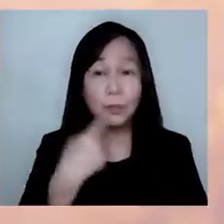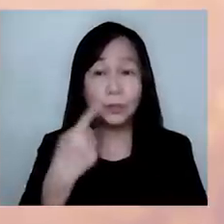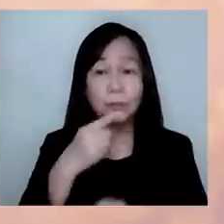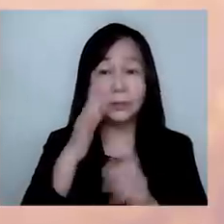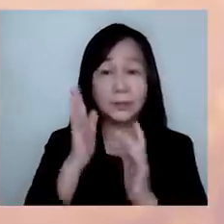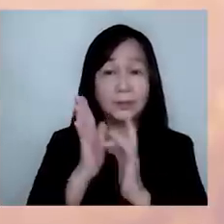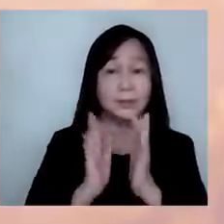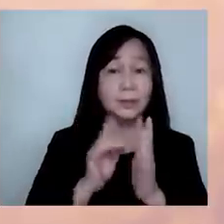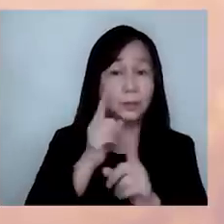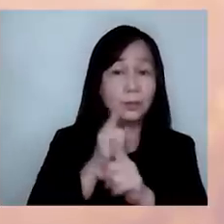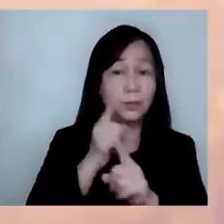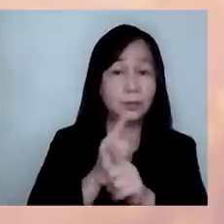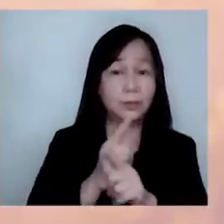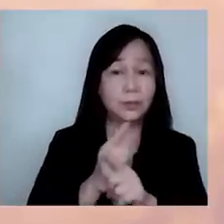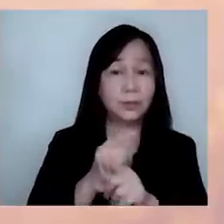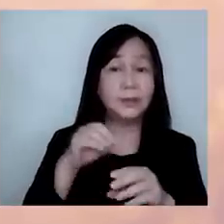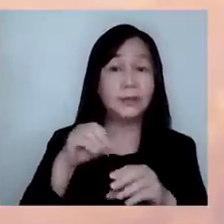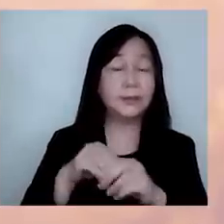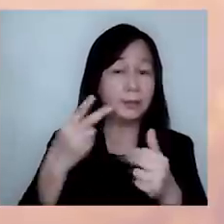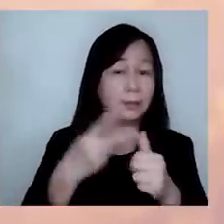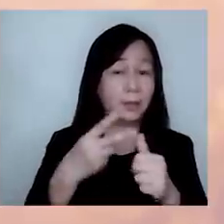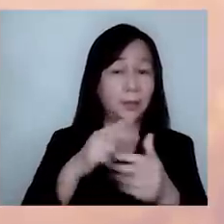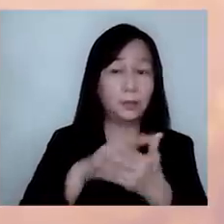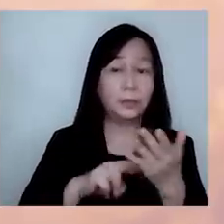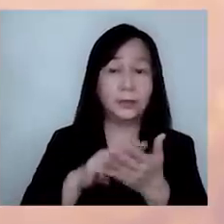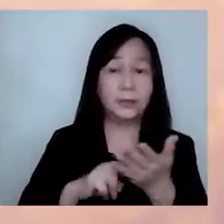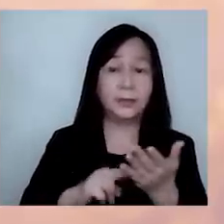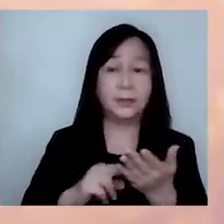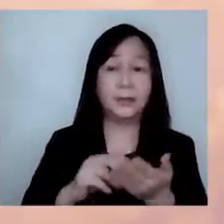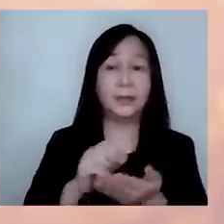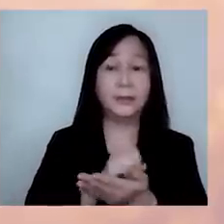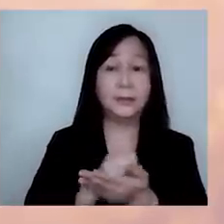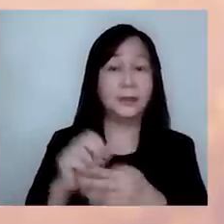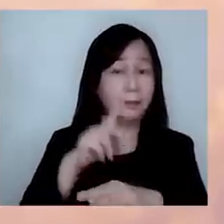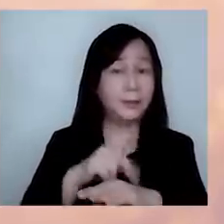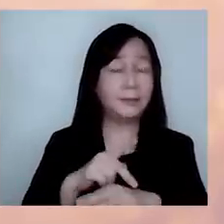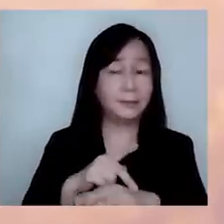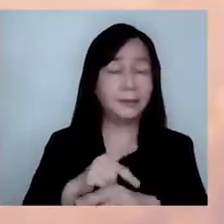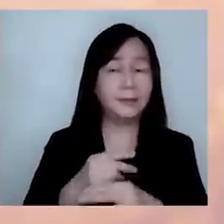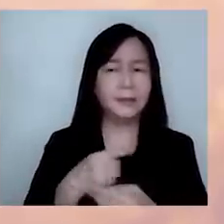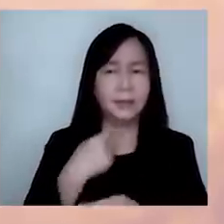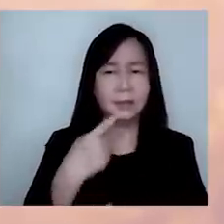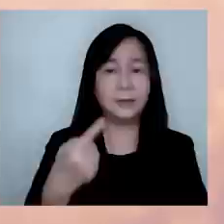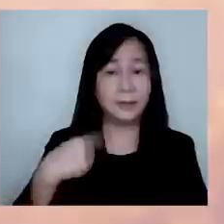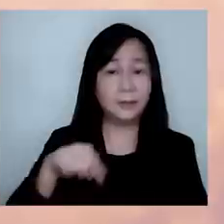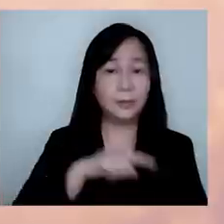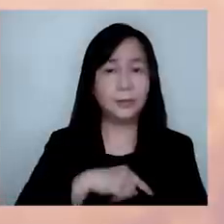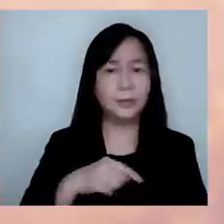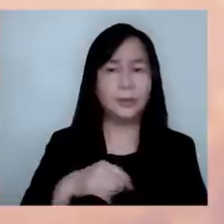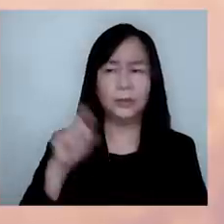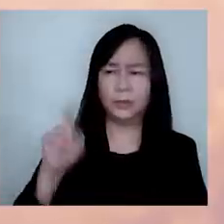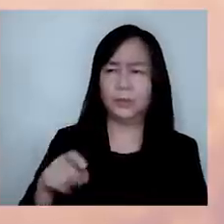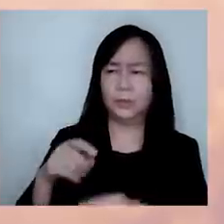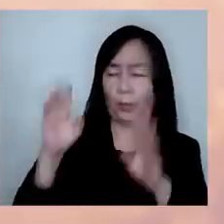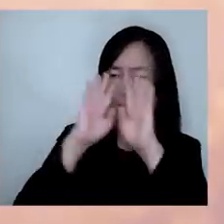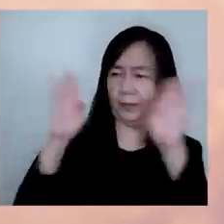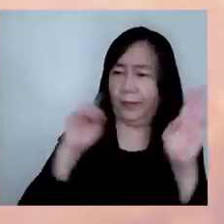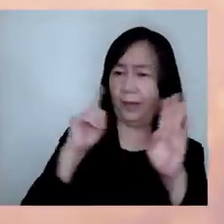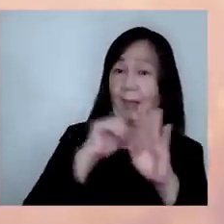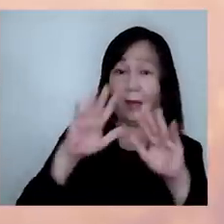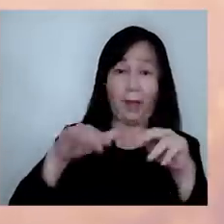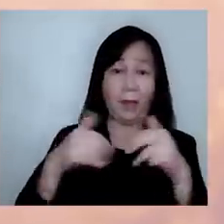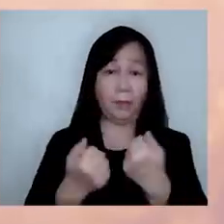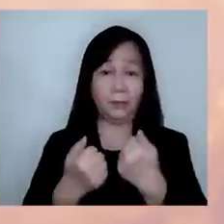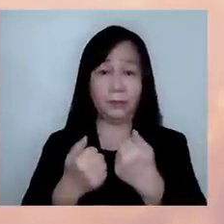the second reading the same Saint Paul a Saint Peter tells us that we should open our eyes how through